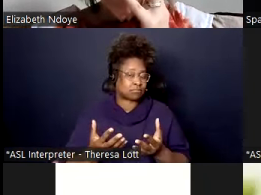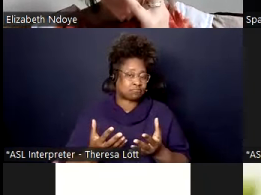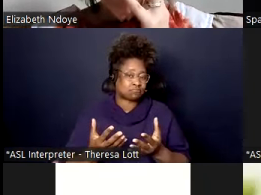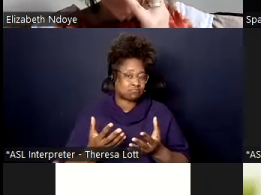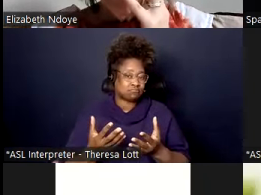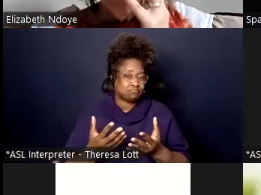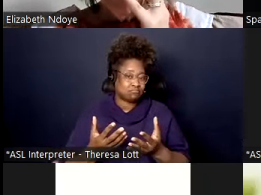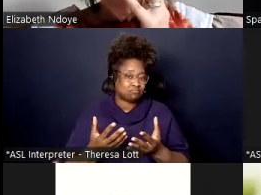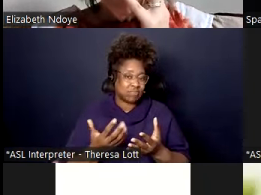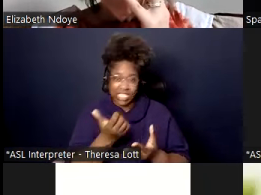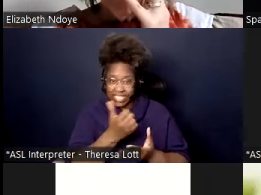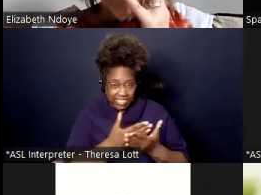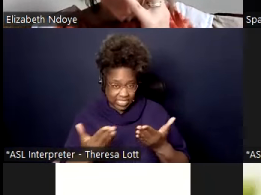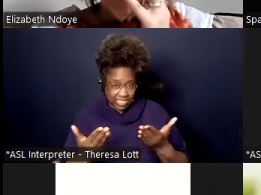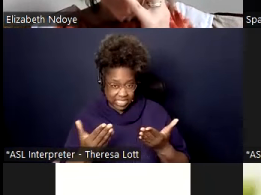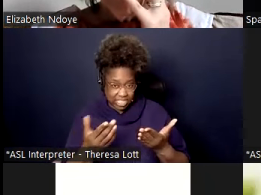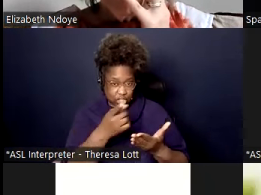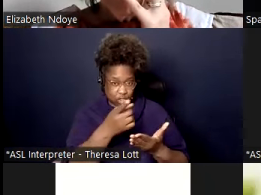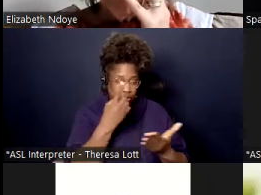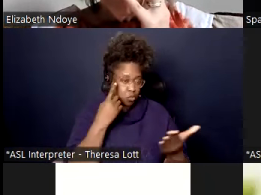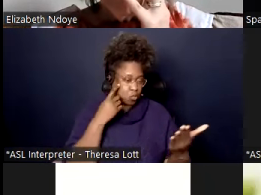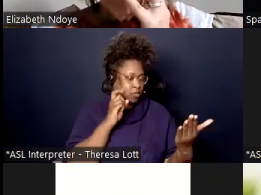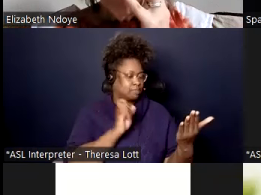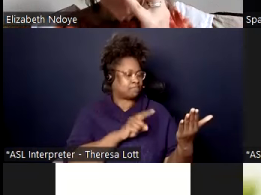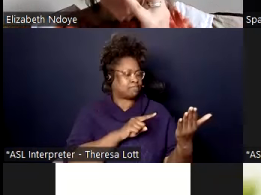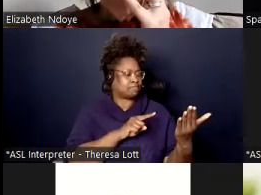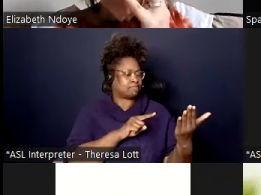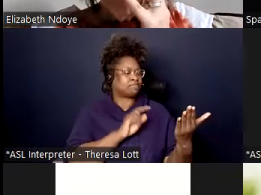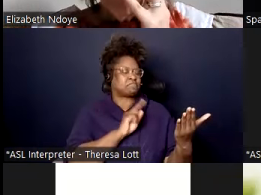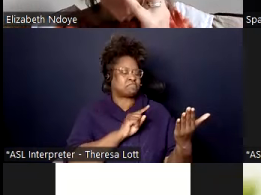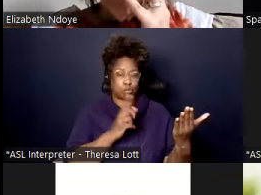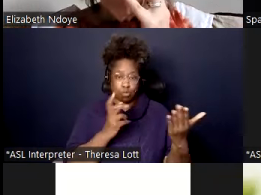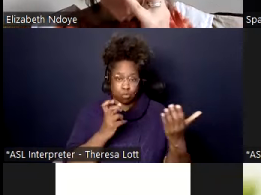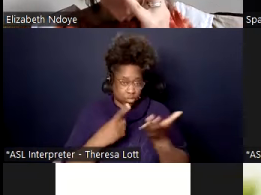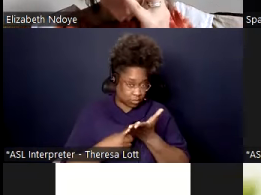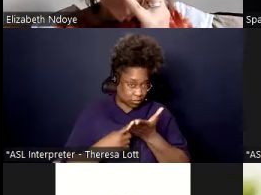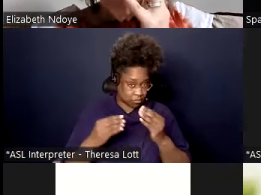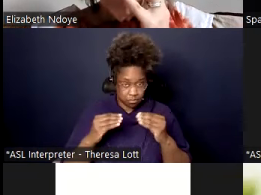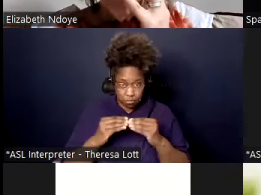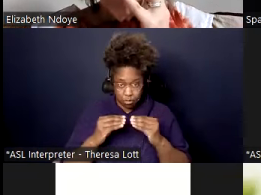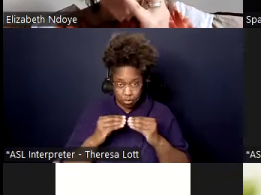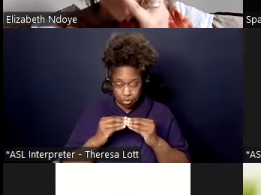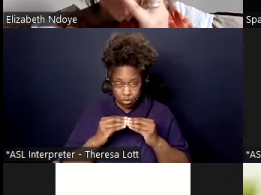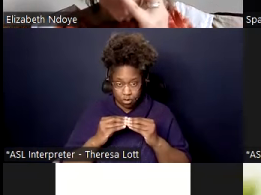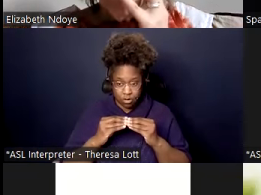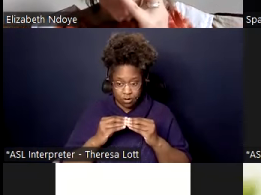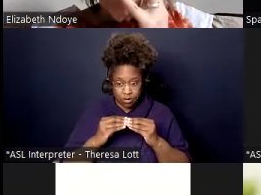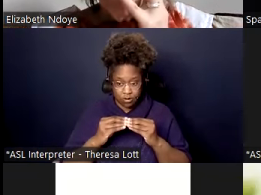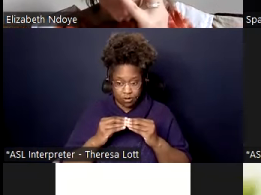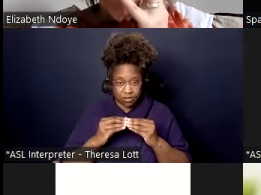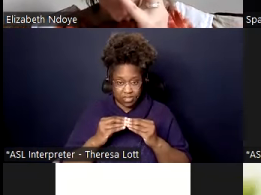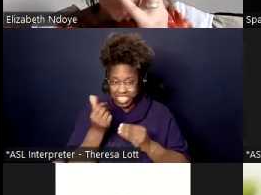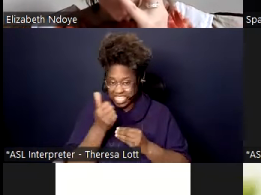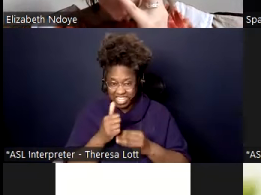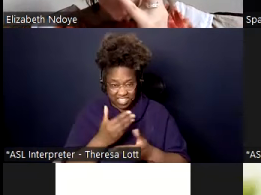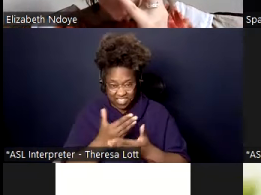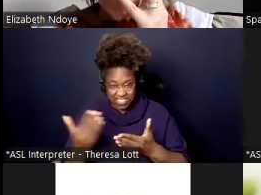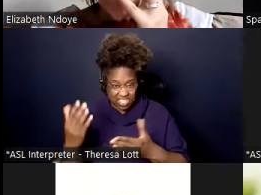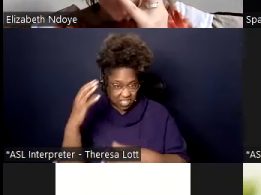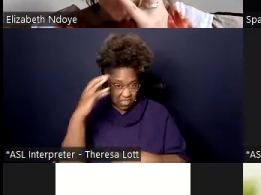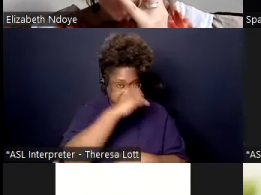pops out in here that people want to talk more about, or or do we see anything missing too?